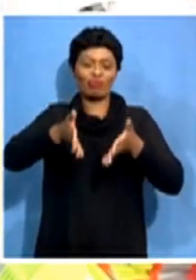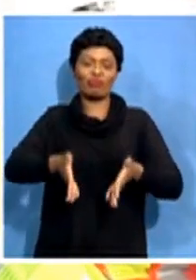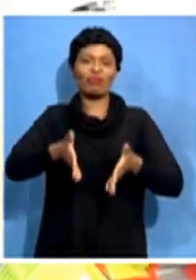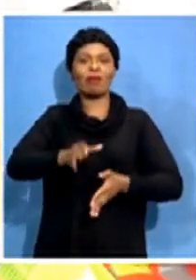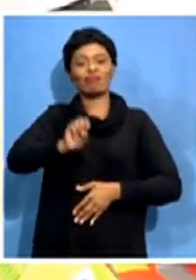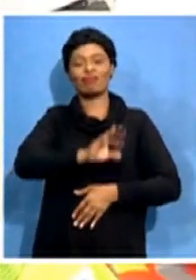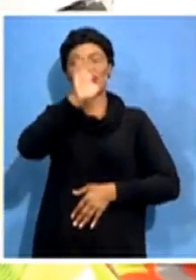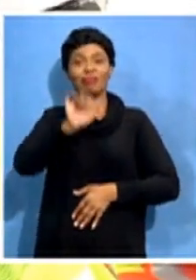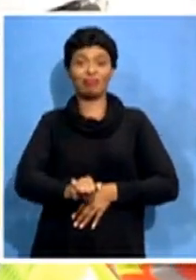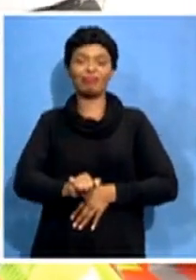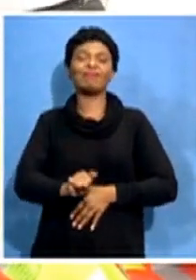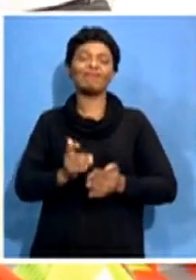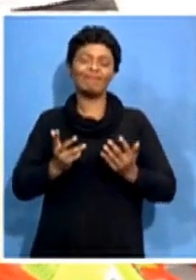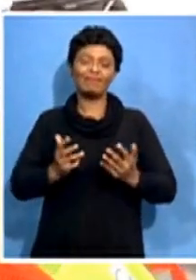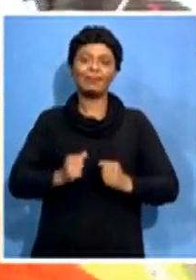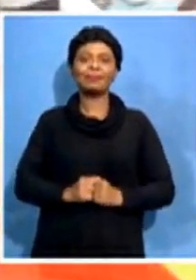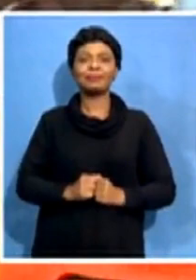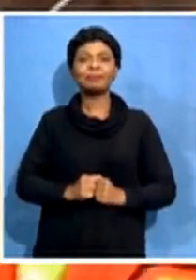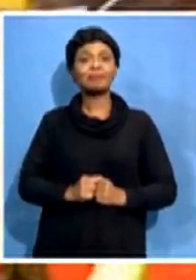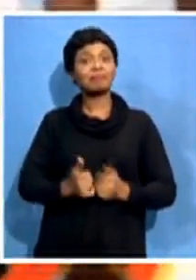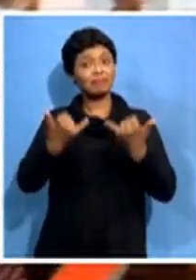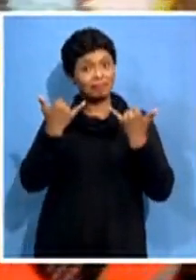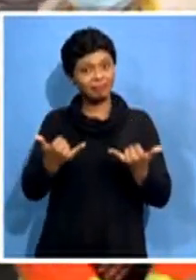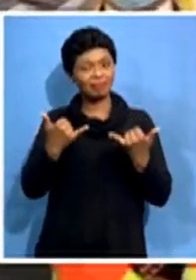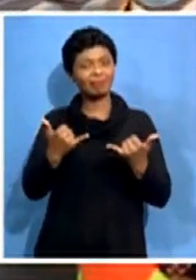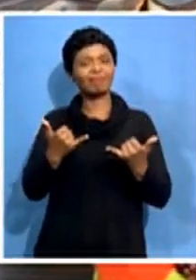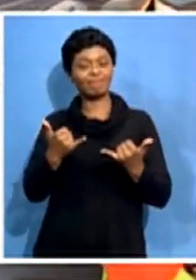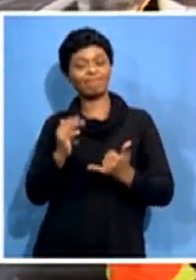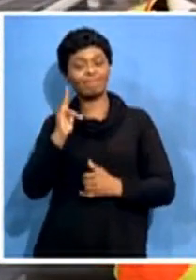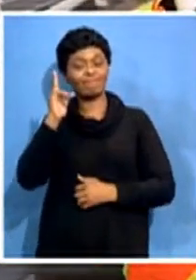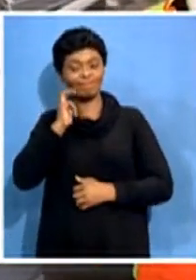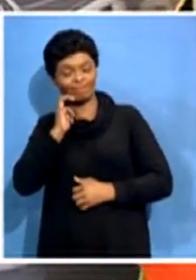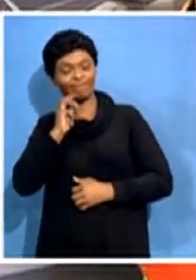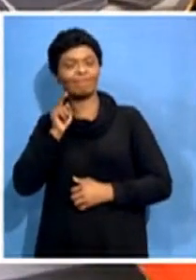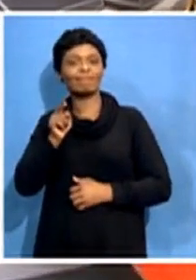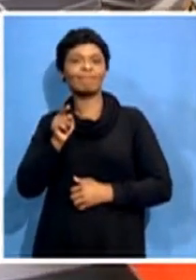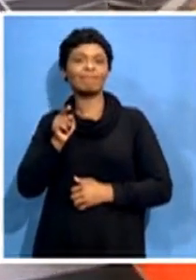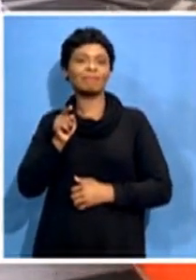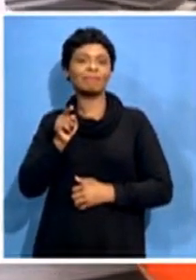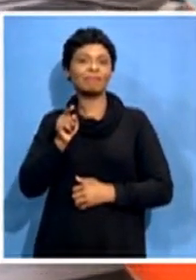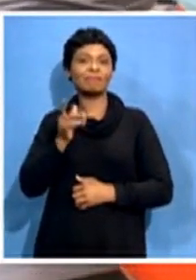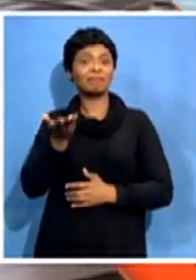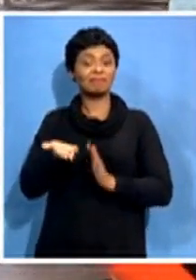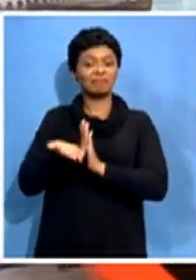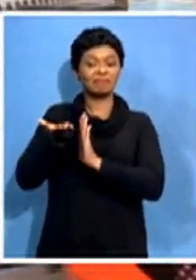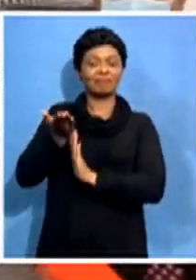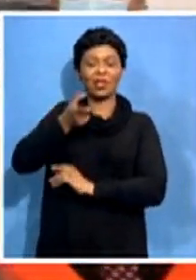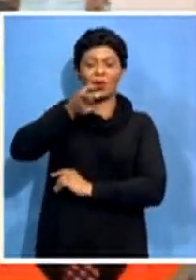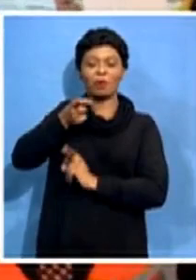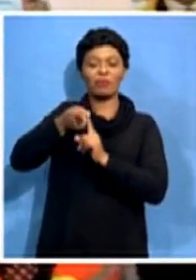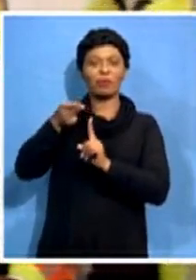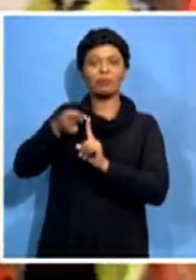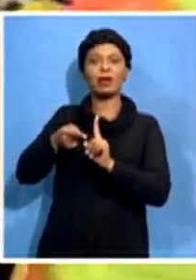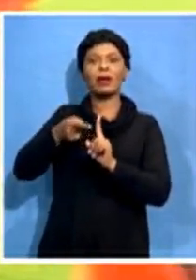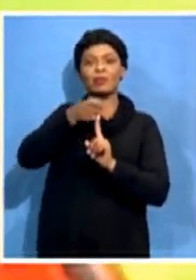going to be getting some comments from the president, but at the moment he's getting a briefing. We can listen in quickly.